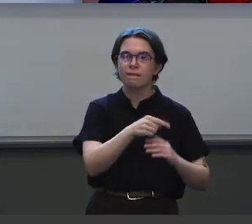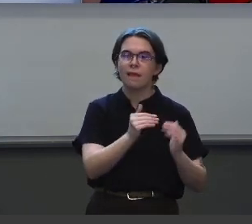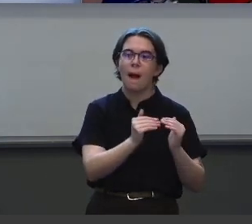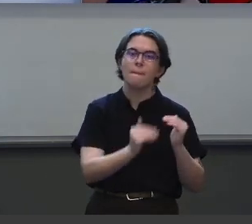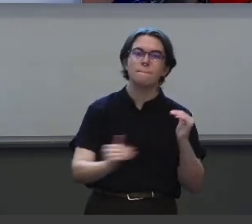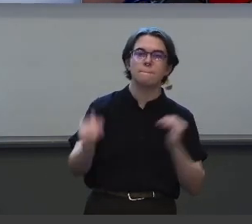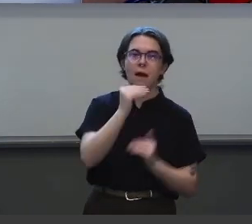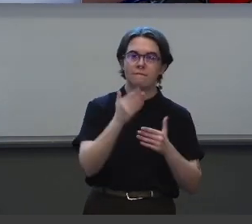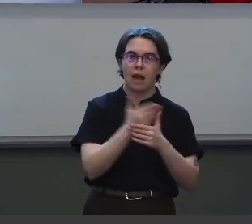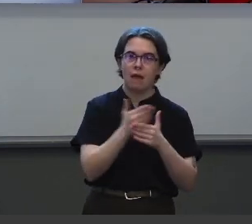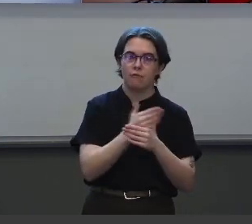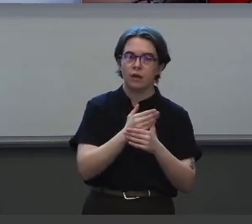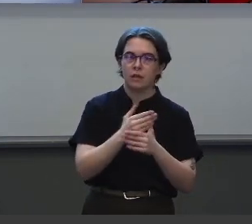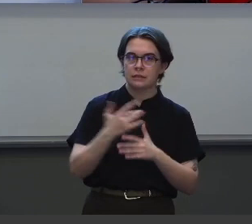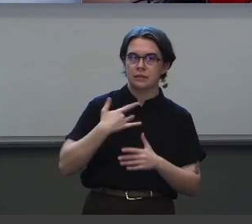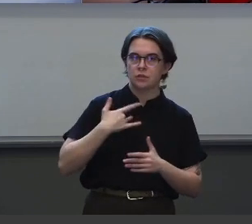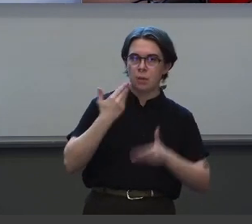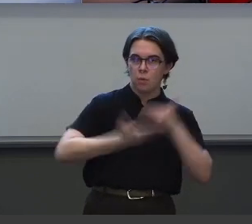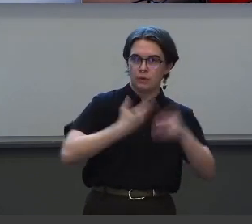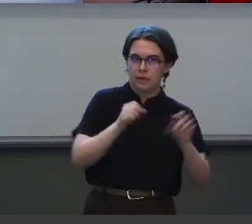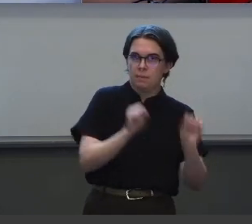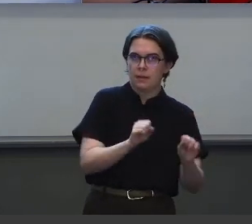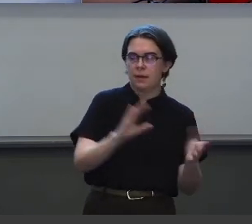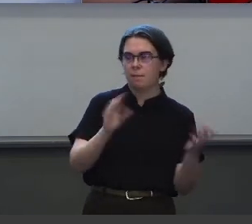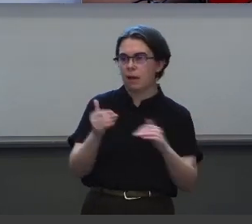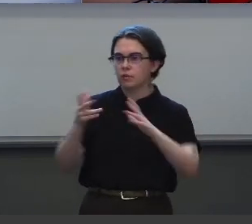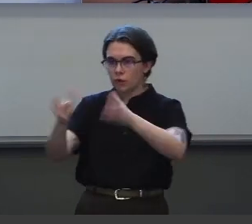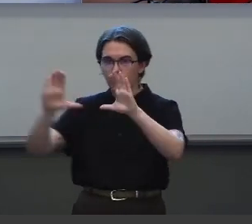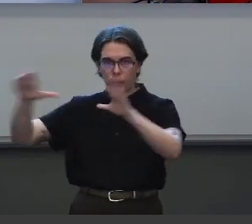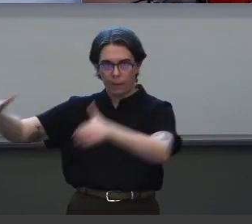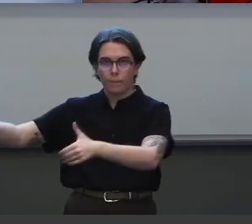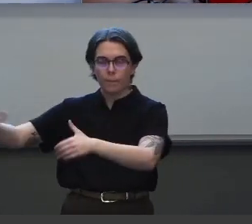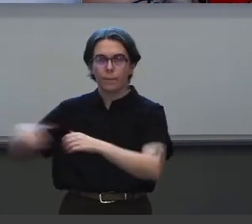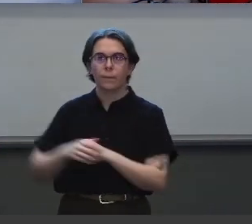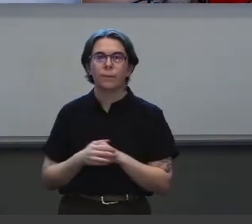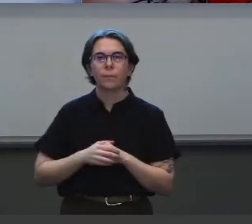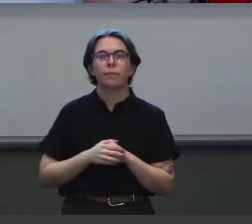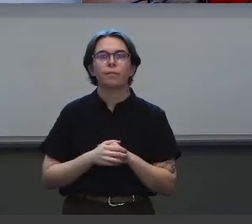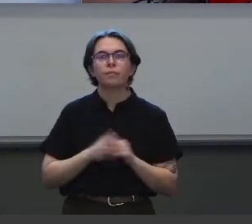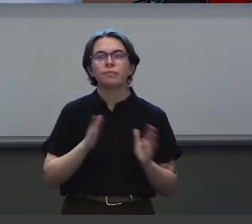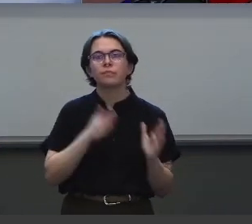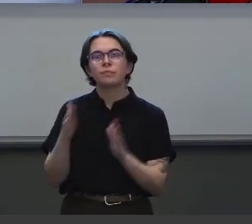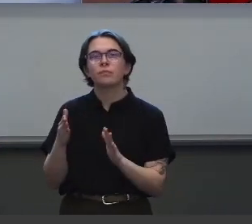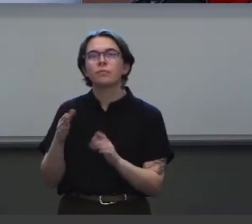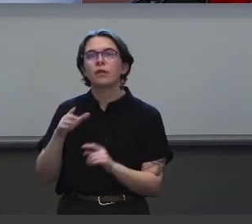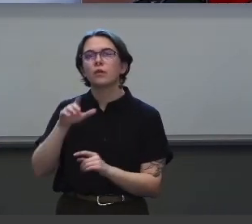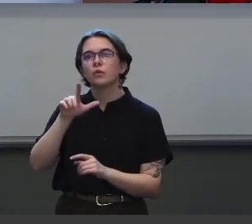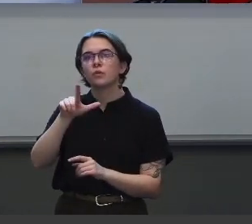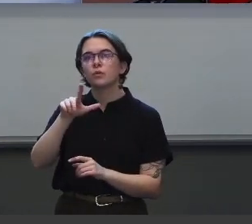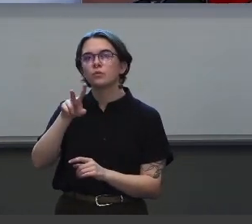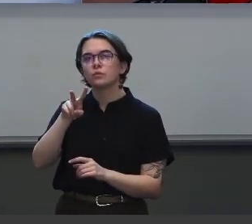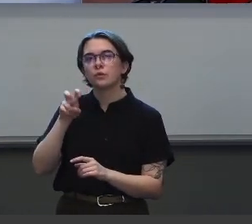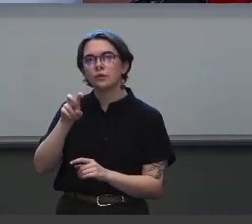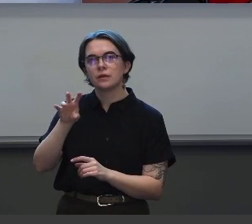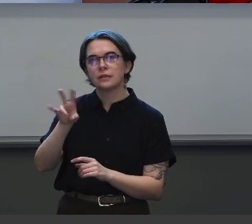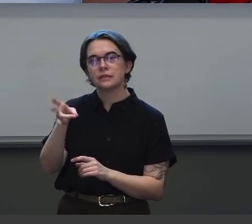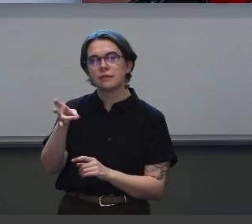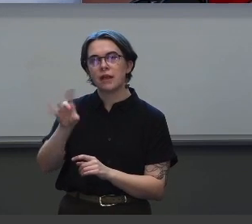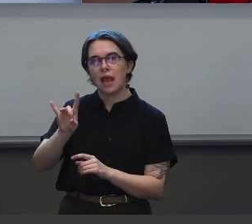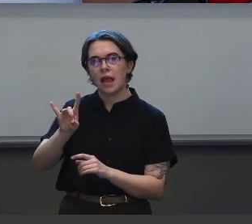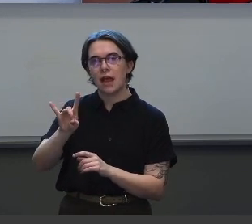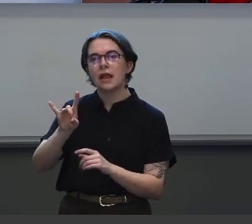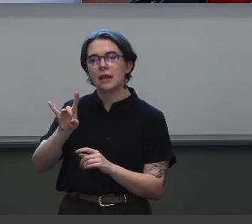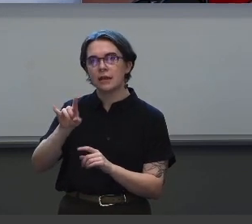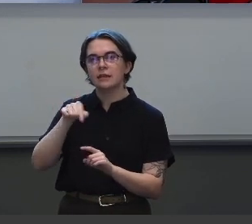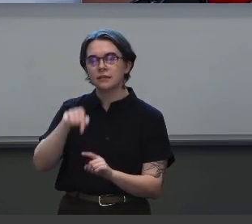processing abilities relative to their group. We then had 278 individuals who all had